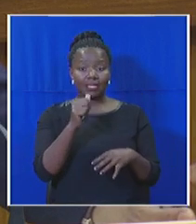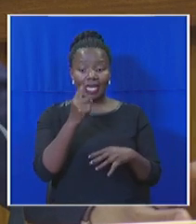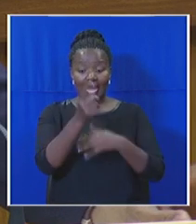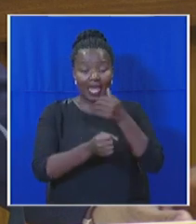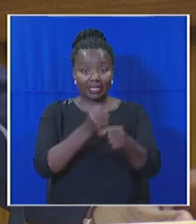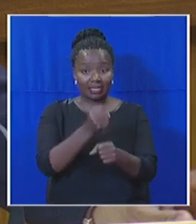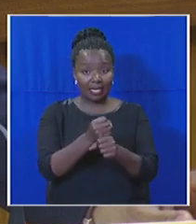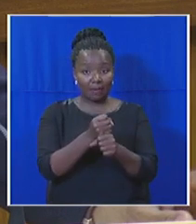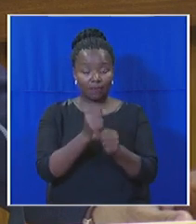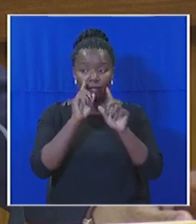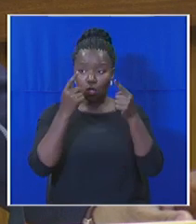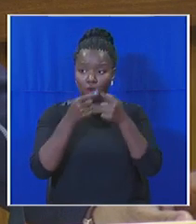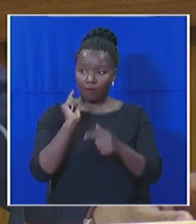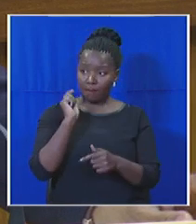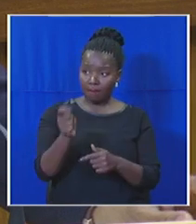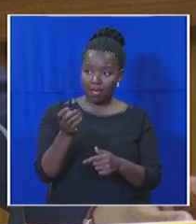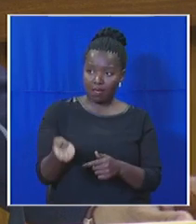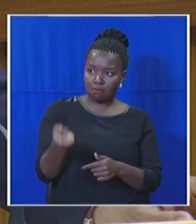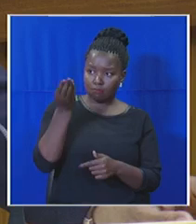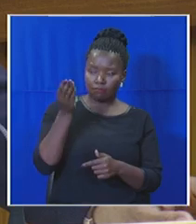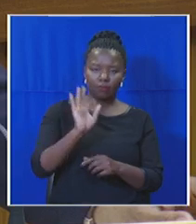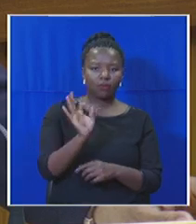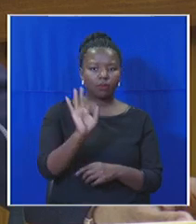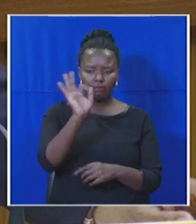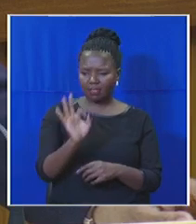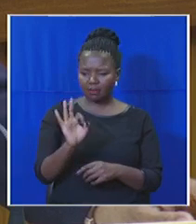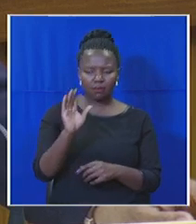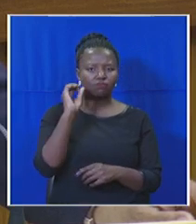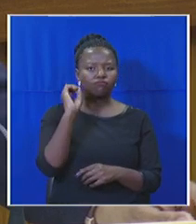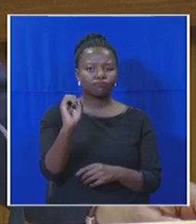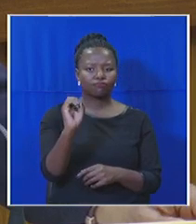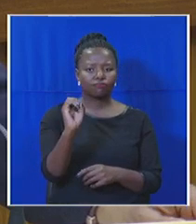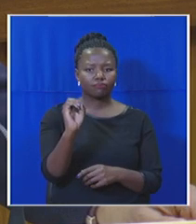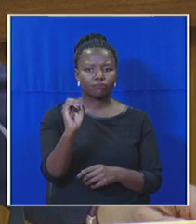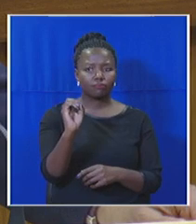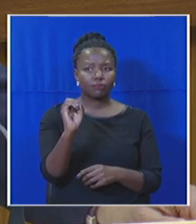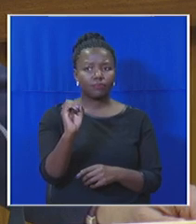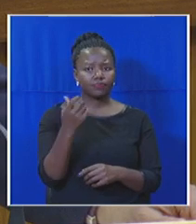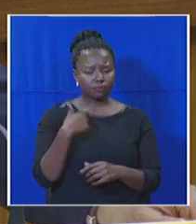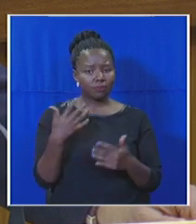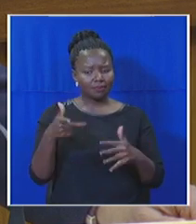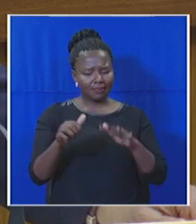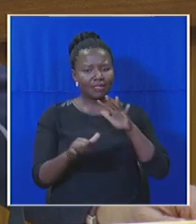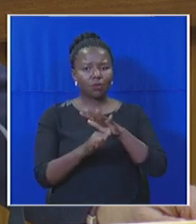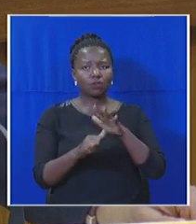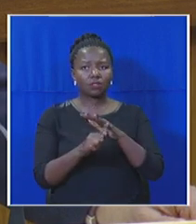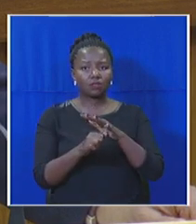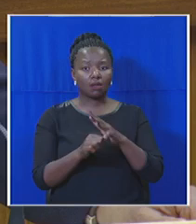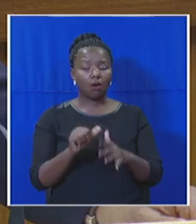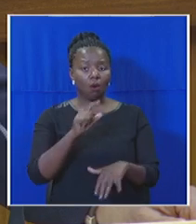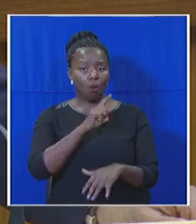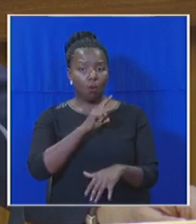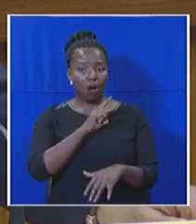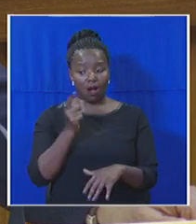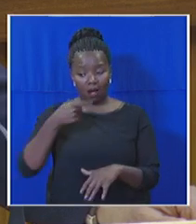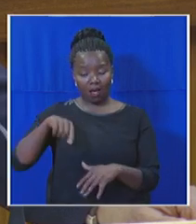of fees next year. That was very important because that is what sparked